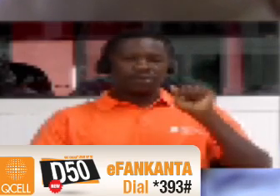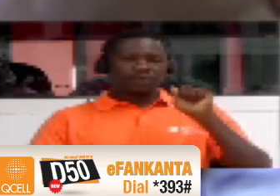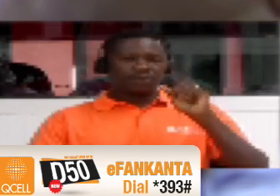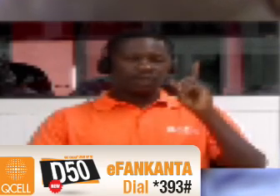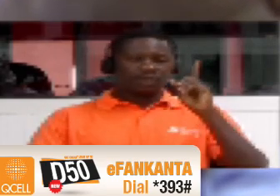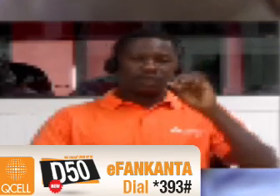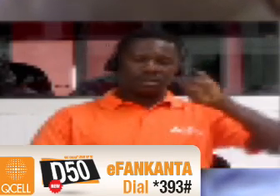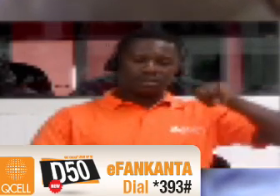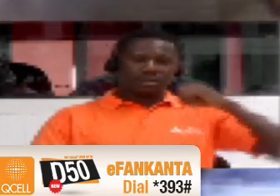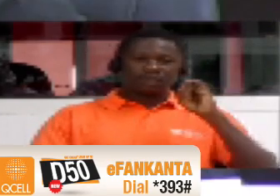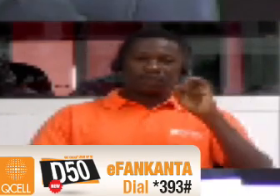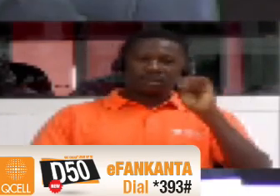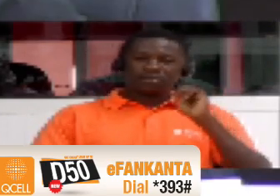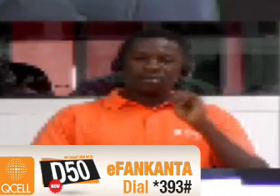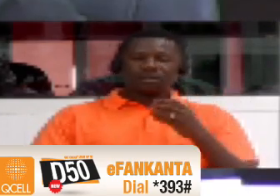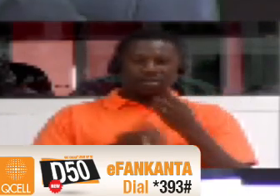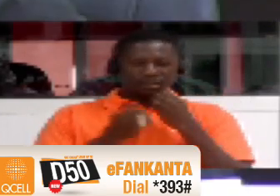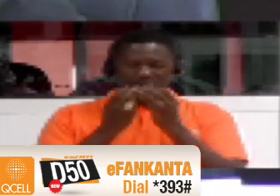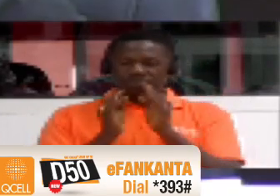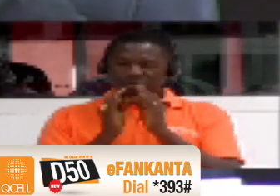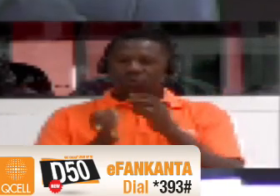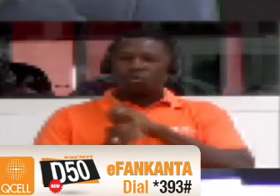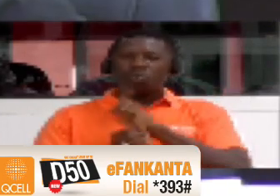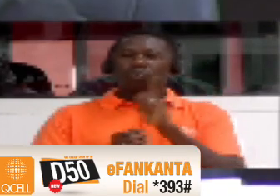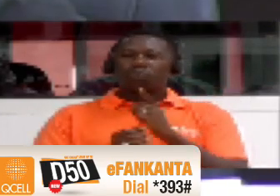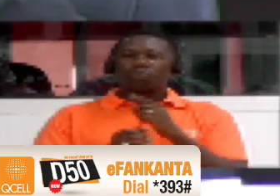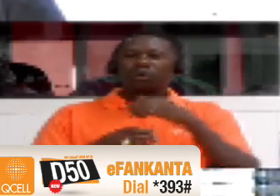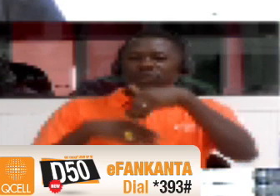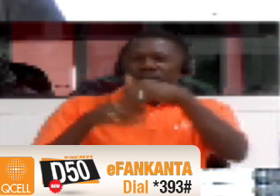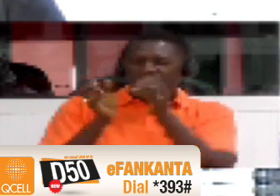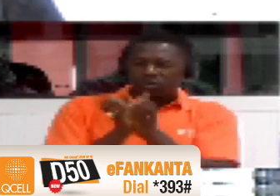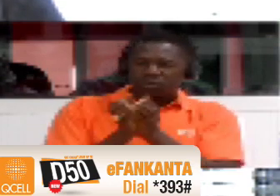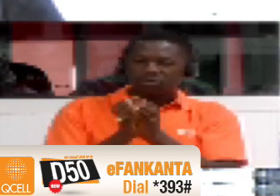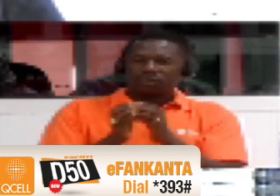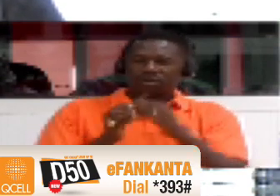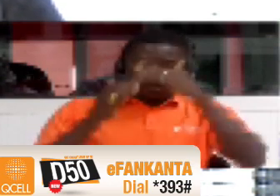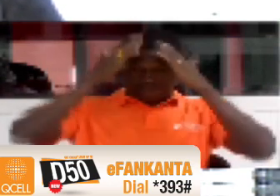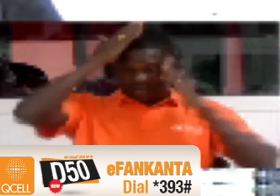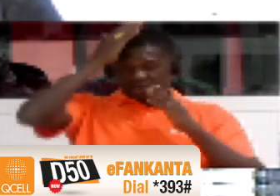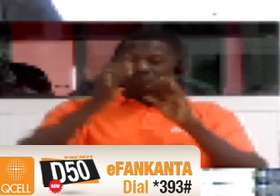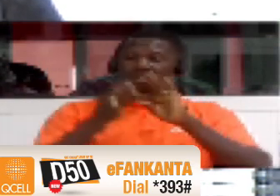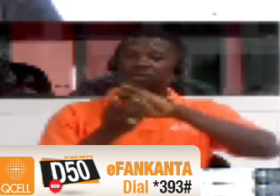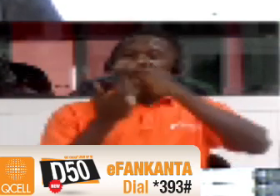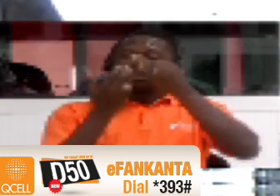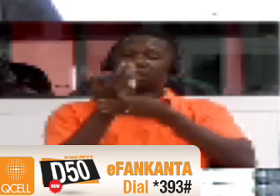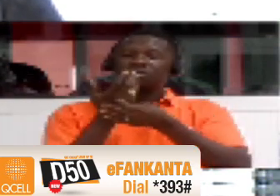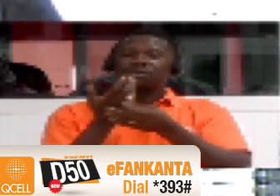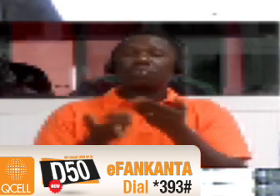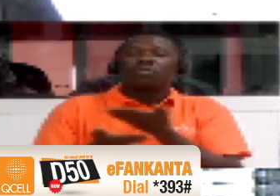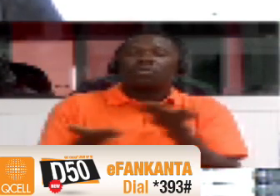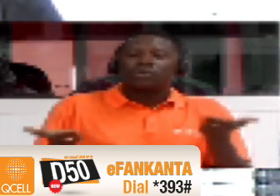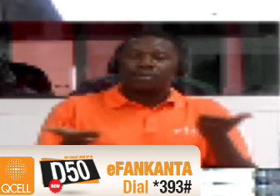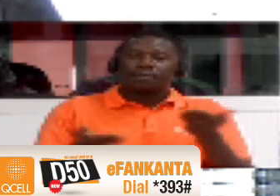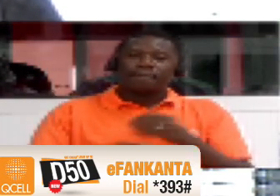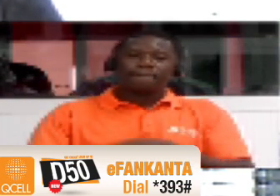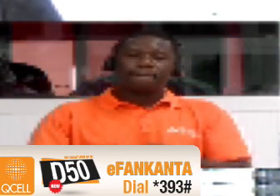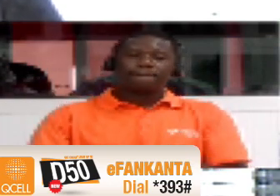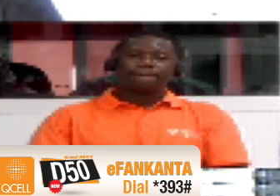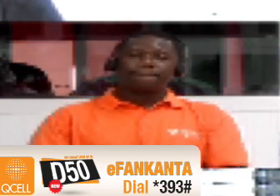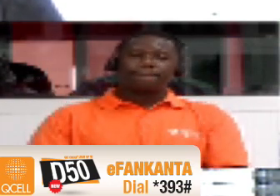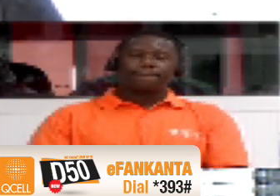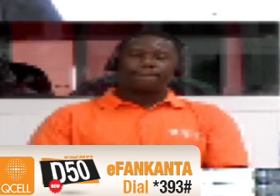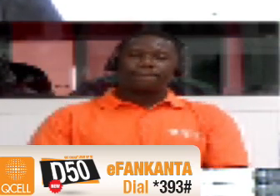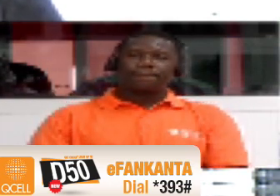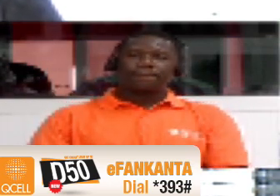what unit of the army you were transferred to? Akoya fanyeng biring sai ye saundi sojar bunda la ye